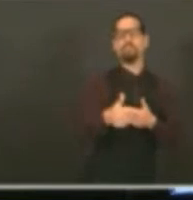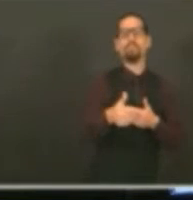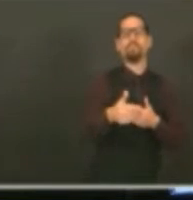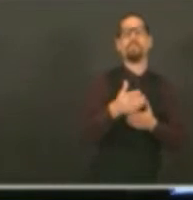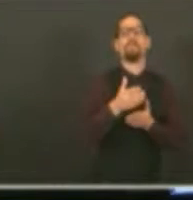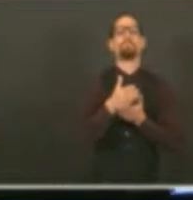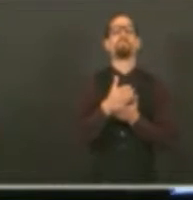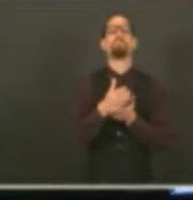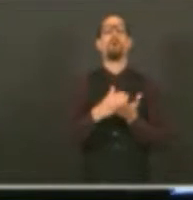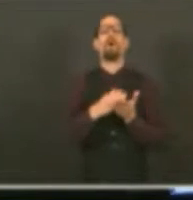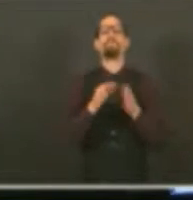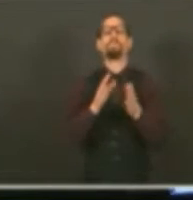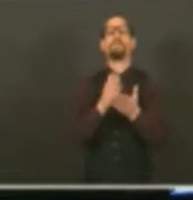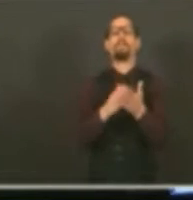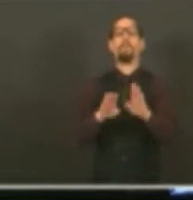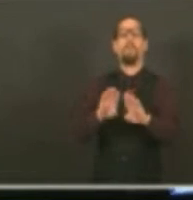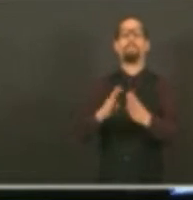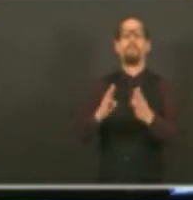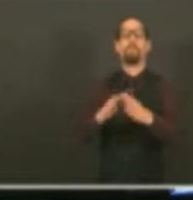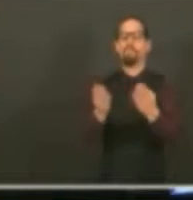not improve or they worsen?